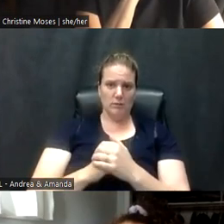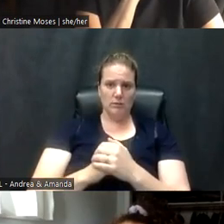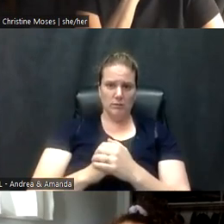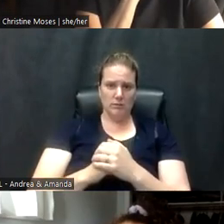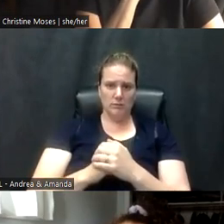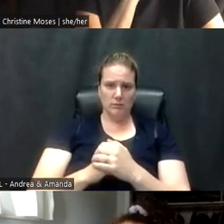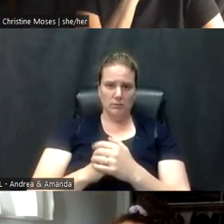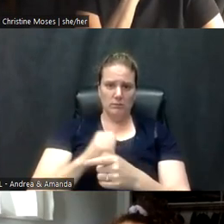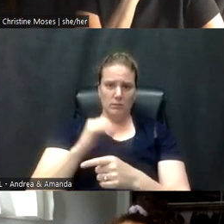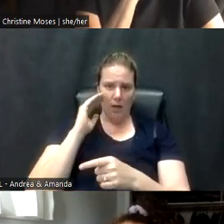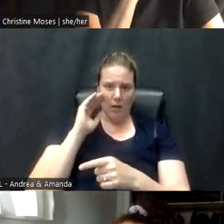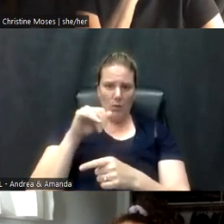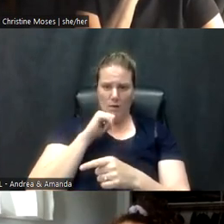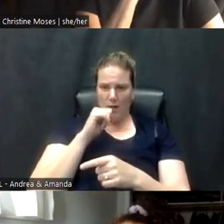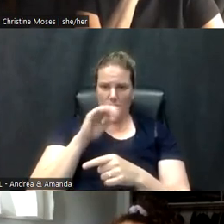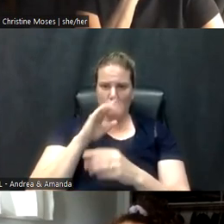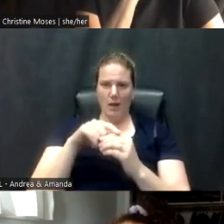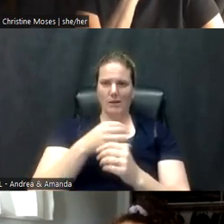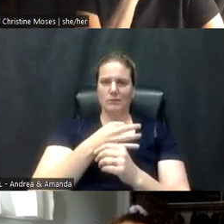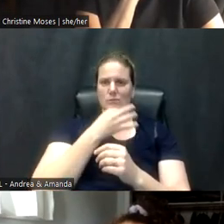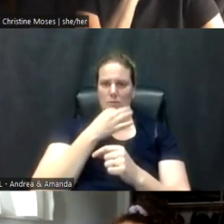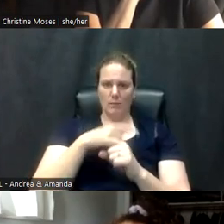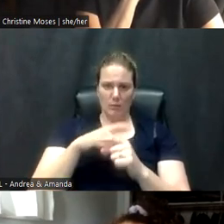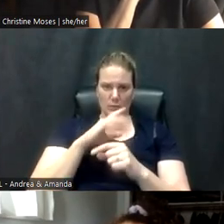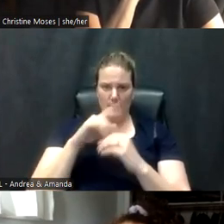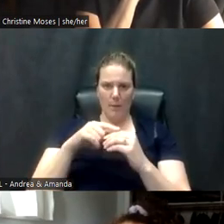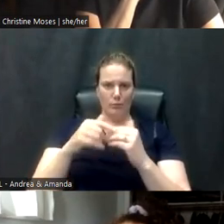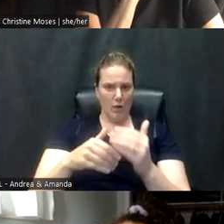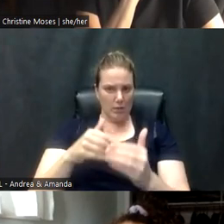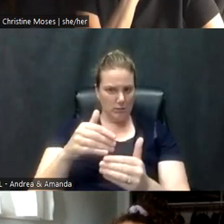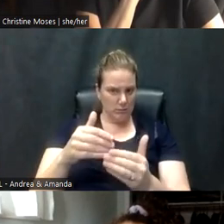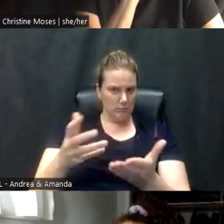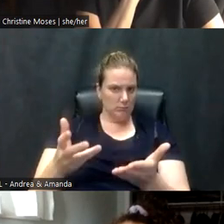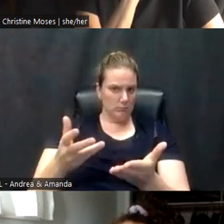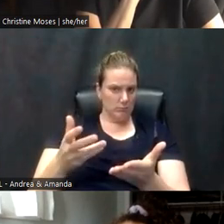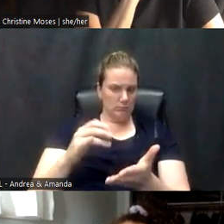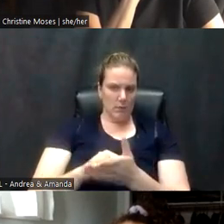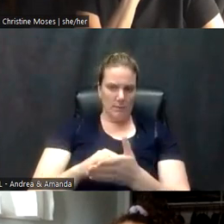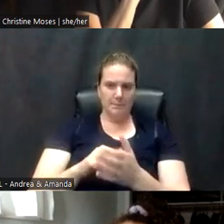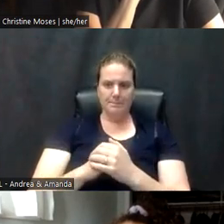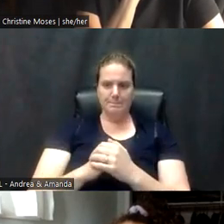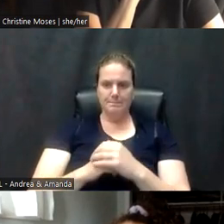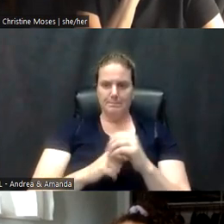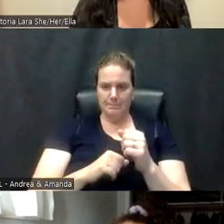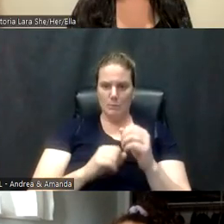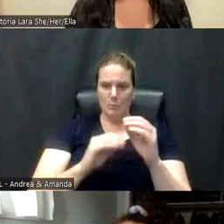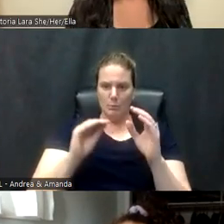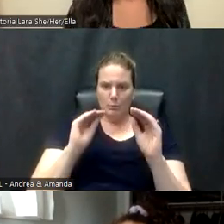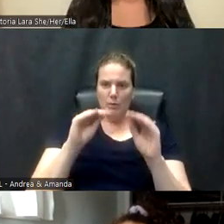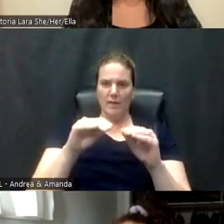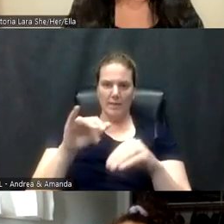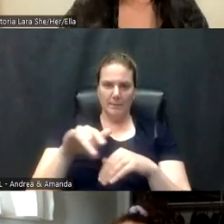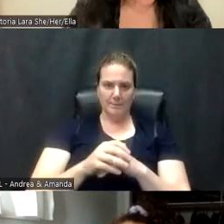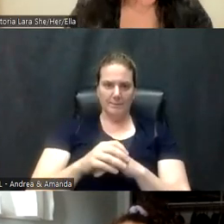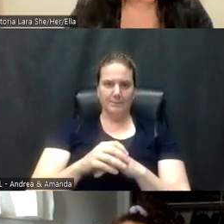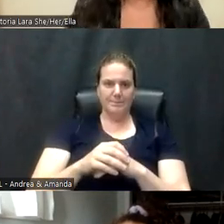So I know we're not talking about experts, but we're sort of talking about process stuff. And I think I just wanted to get that in there.